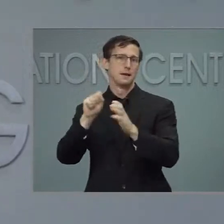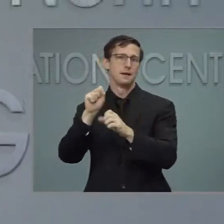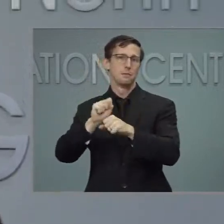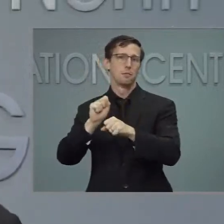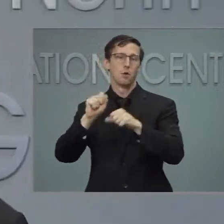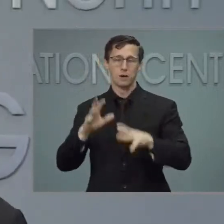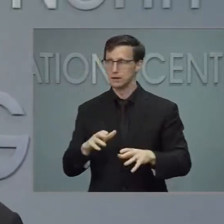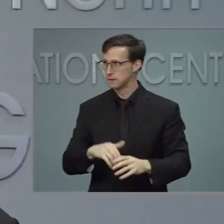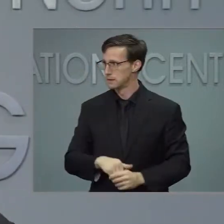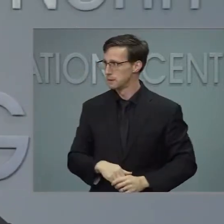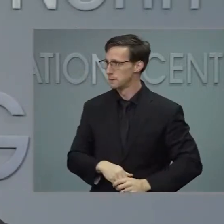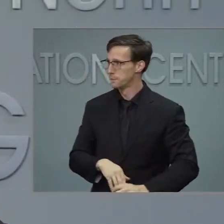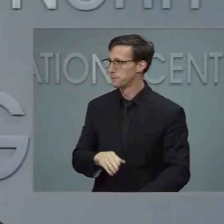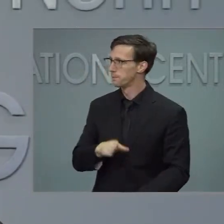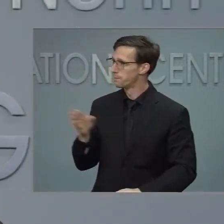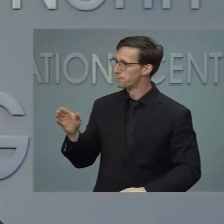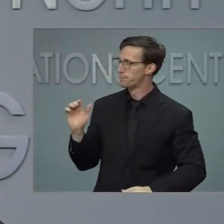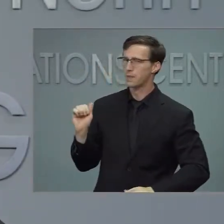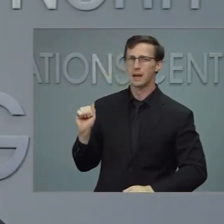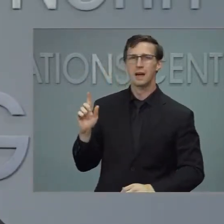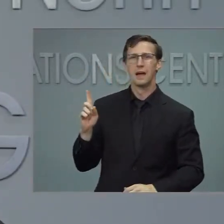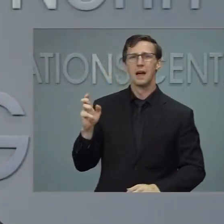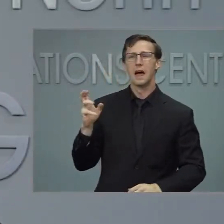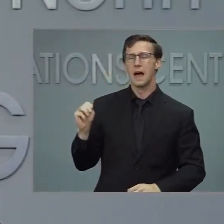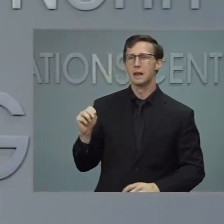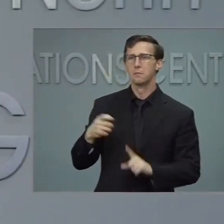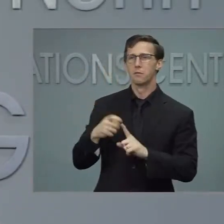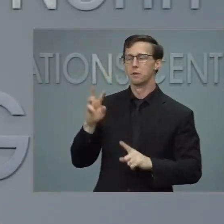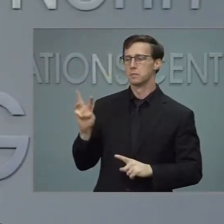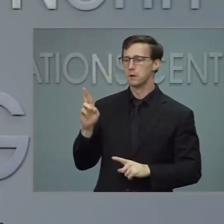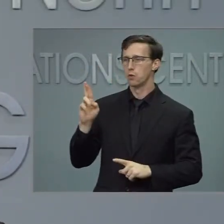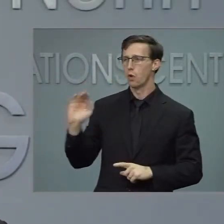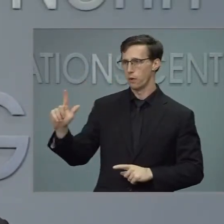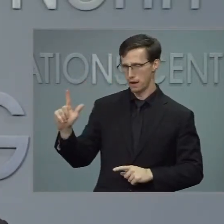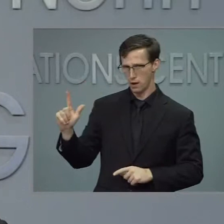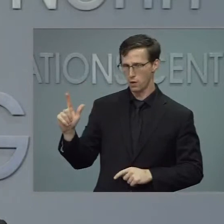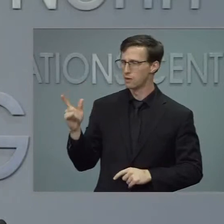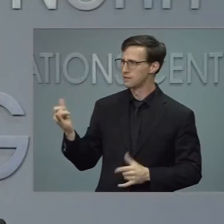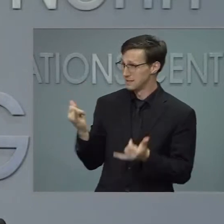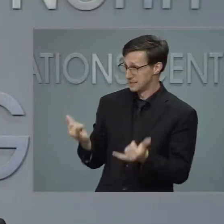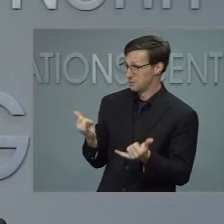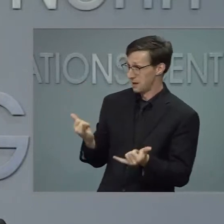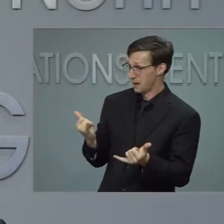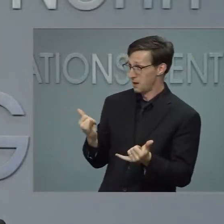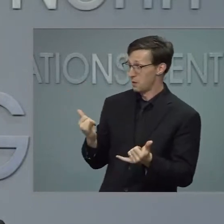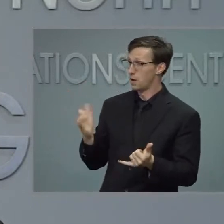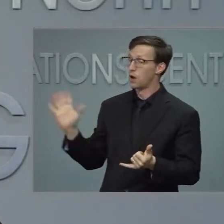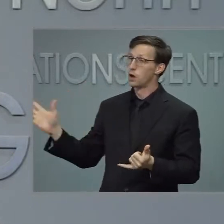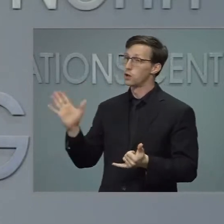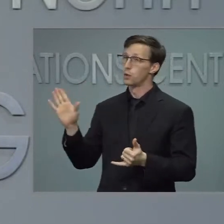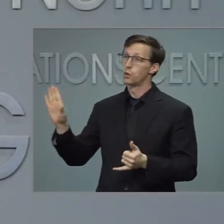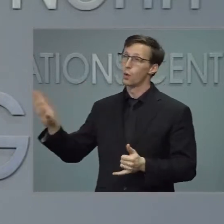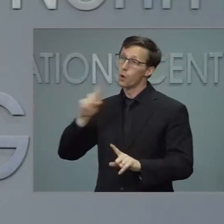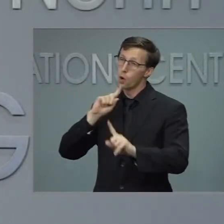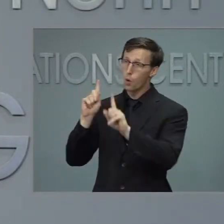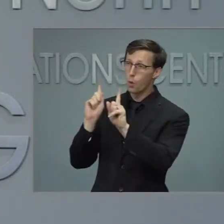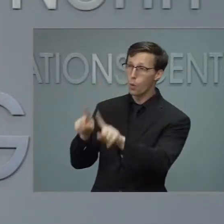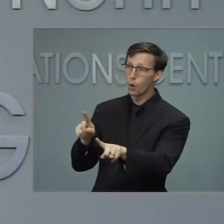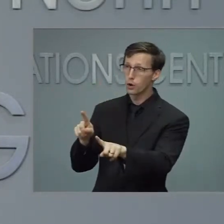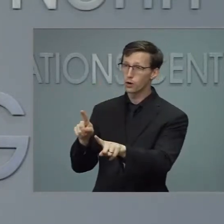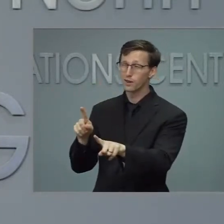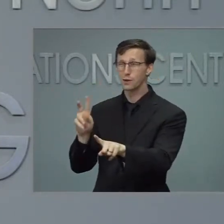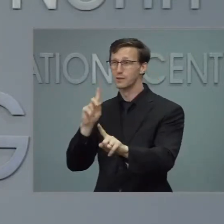Ms. Adams? At the moment, the order for businesses particularly is a suggestion. Was there ever the thought